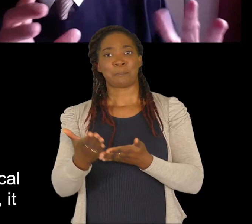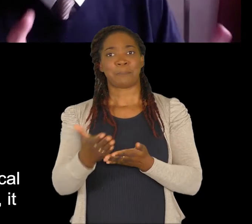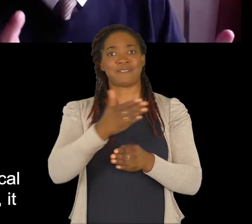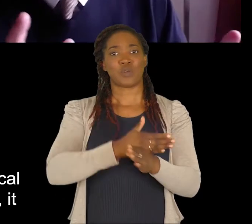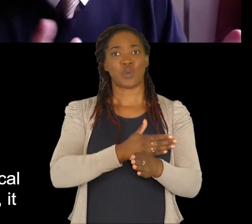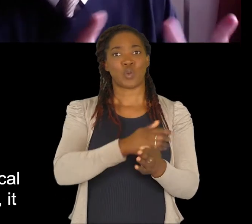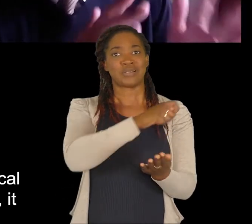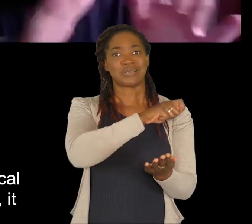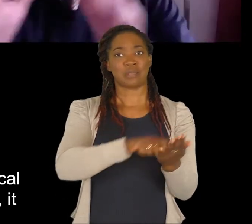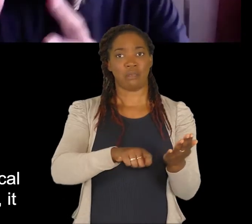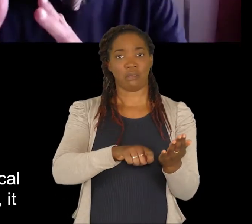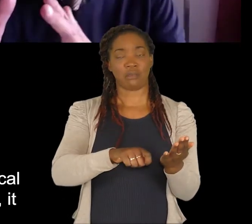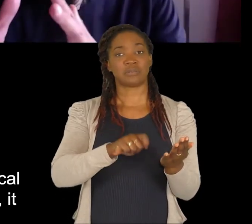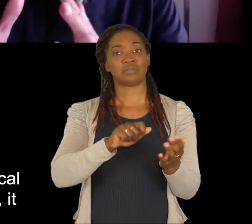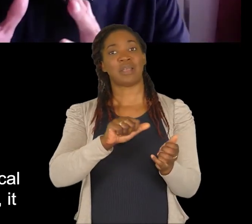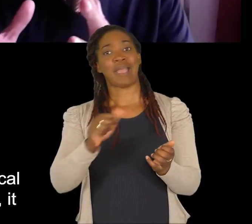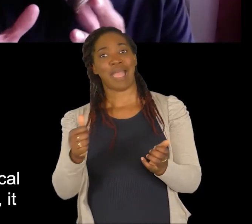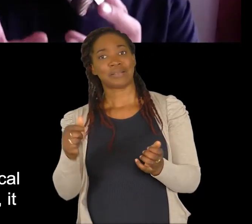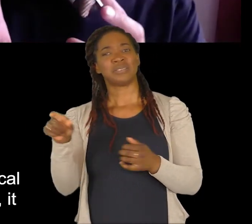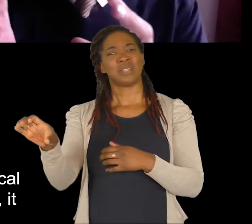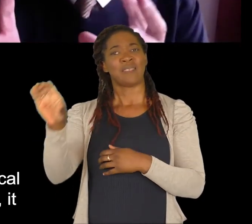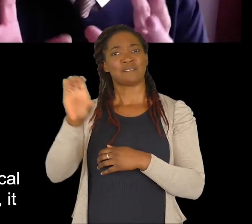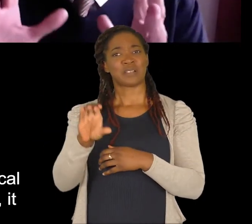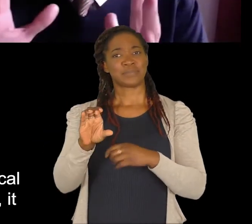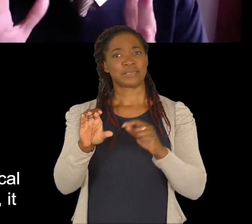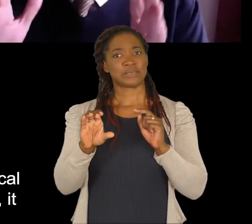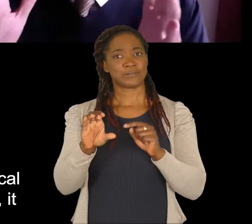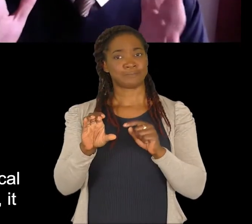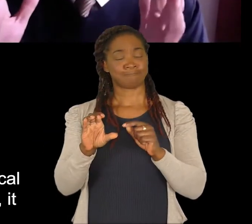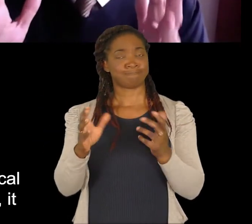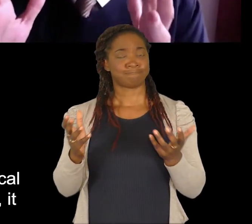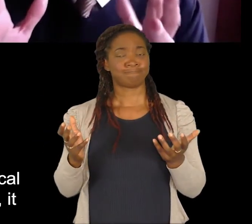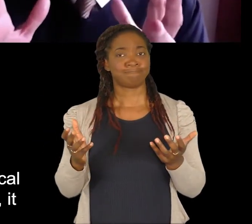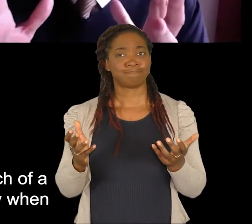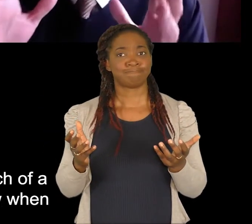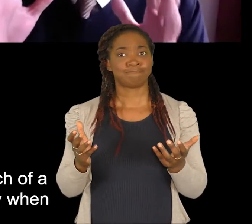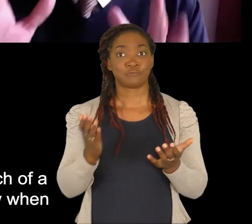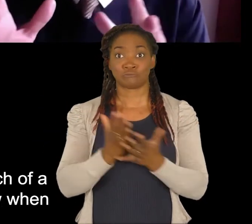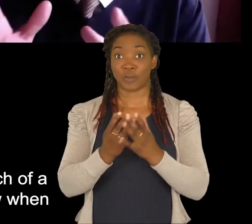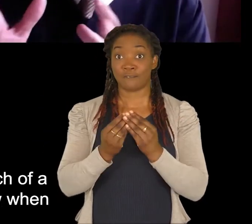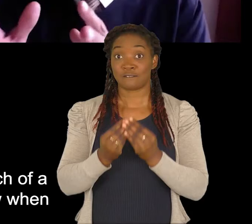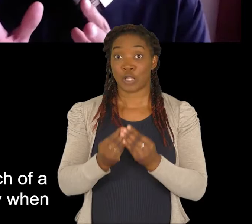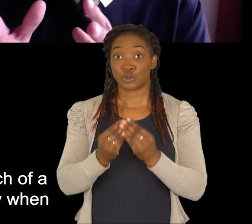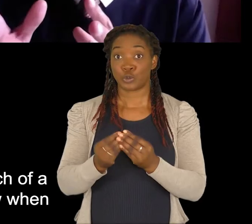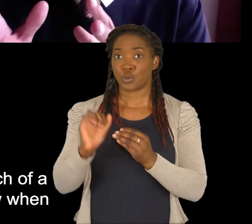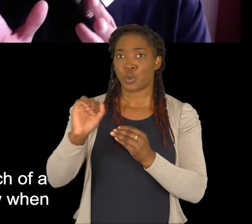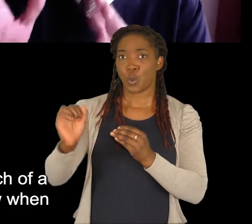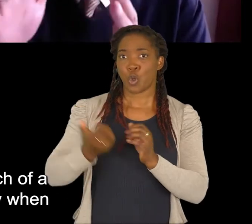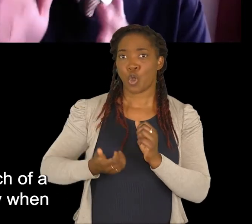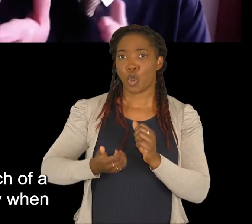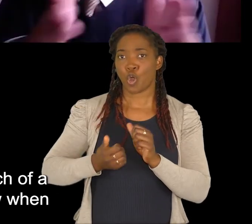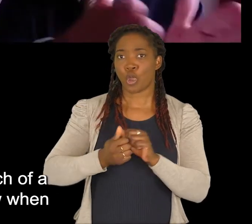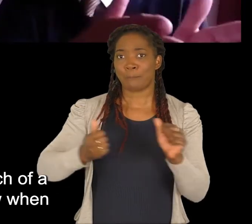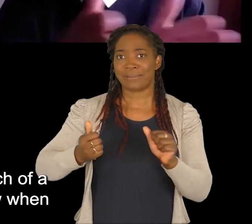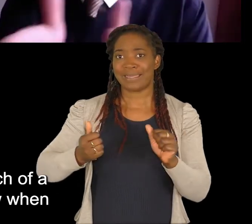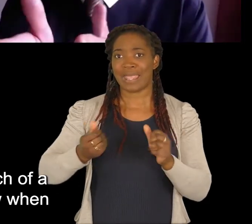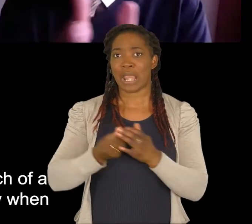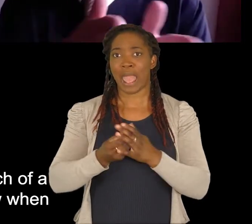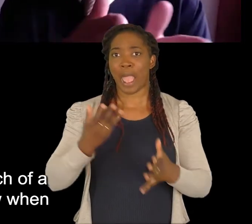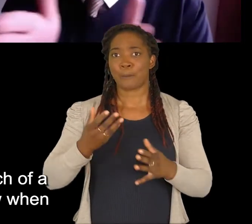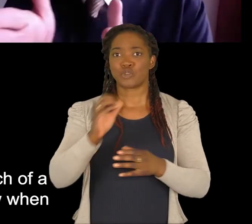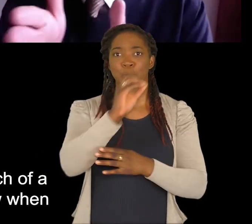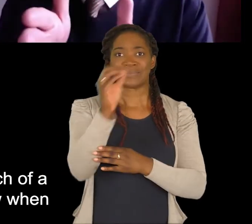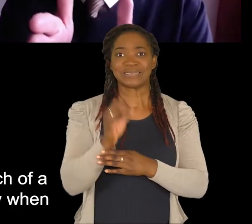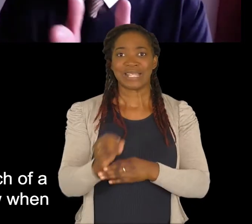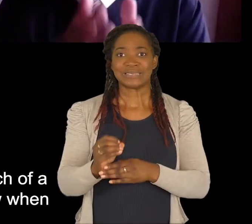anything. And also the critical thing on the investment side is, it is the valuation of your company and how much of a